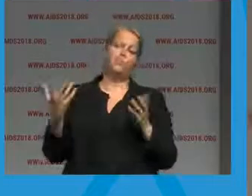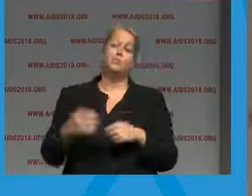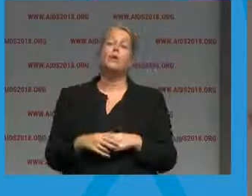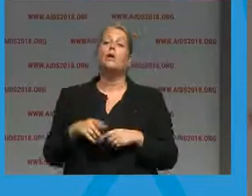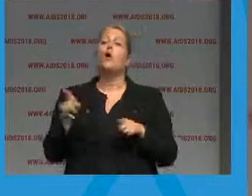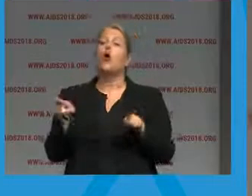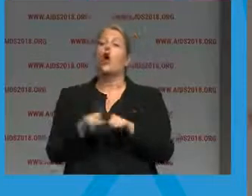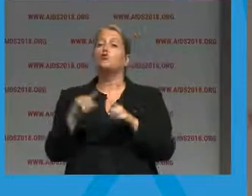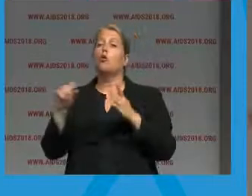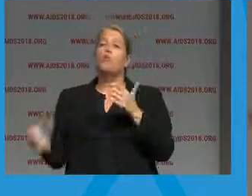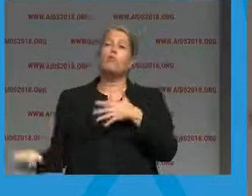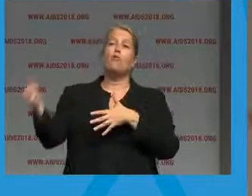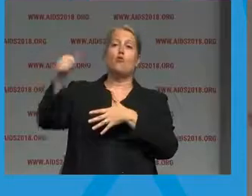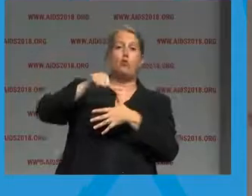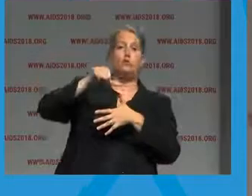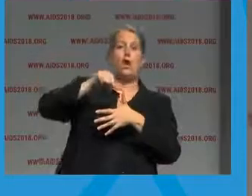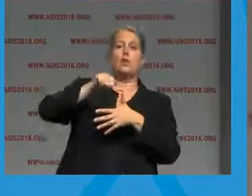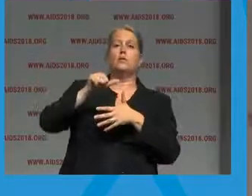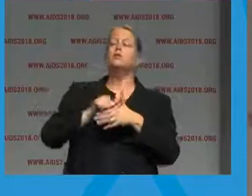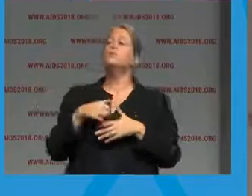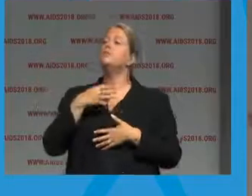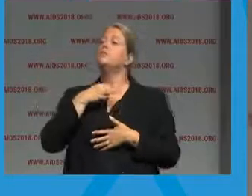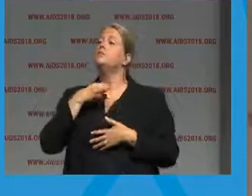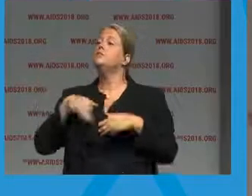not close the treatment gap.